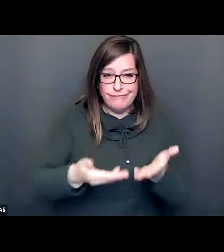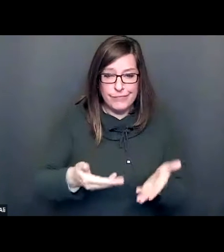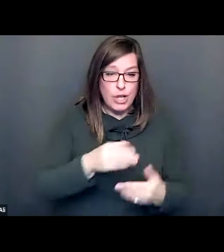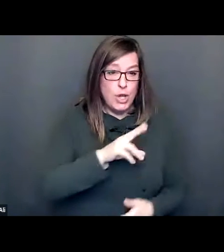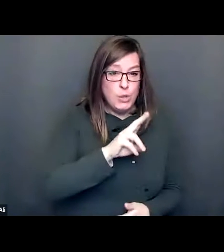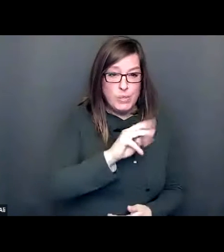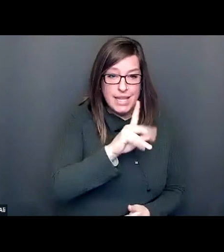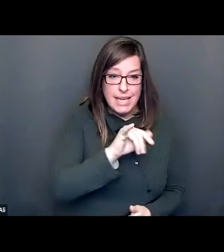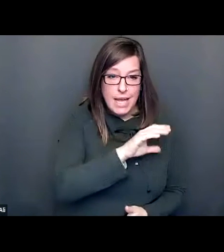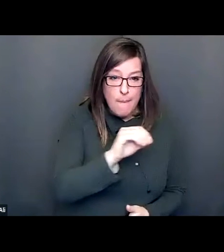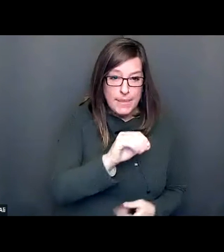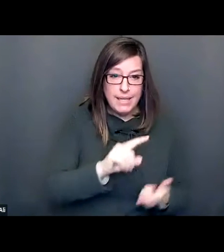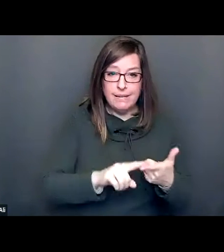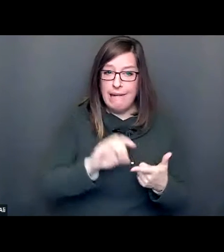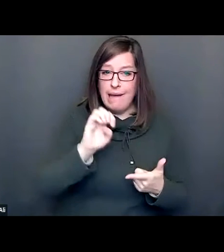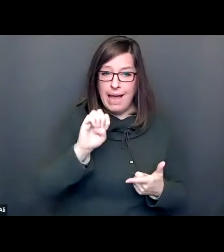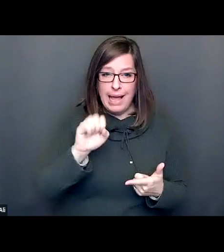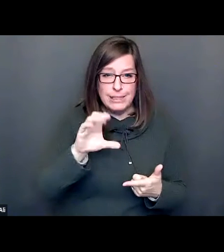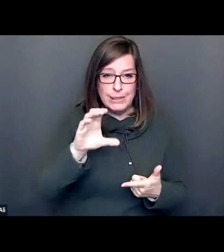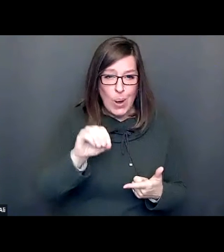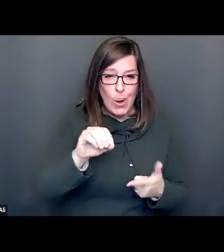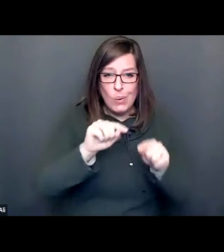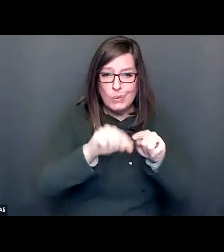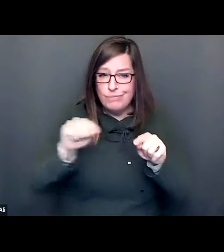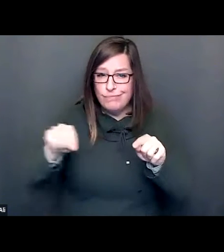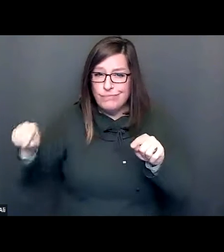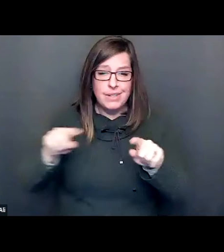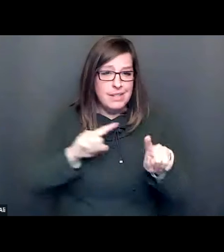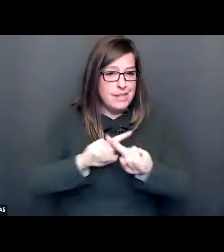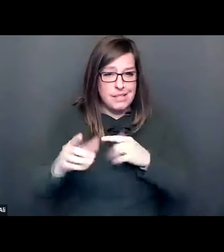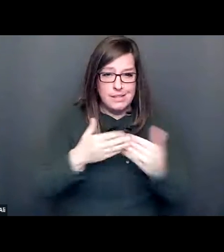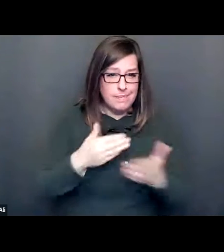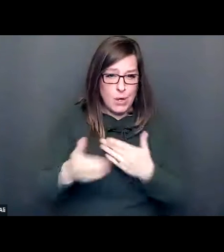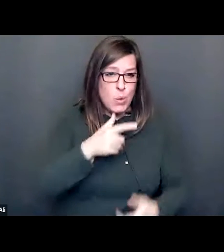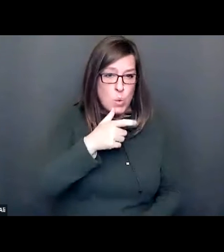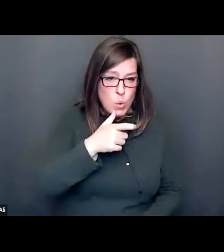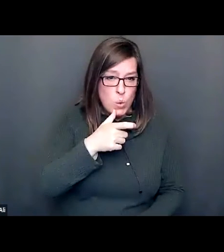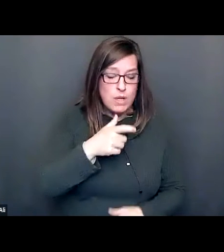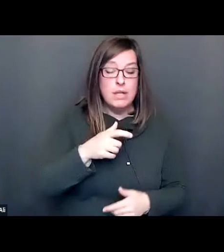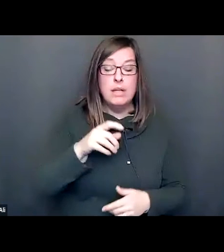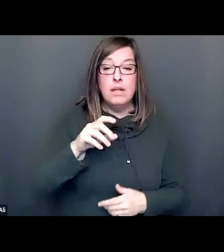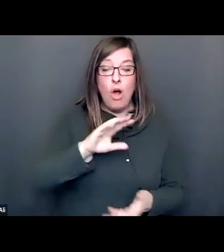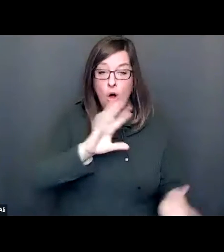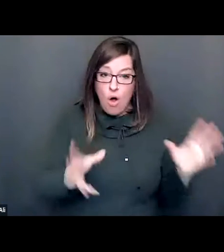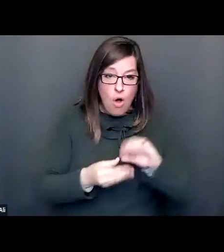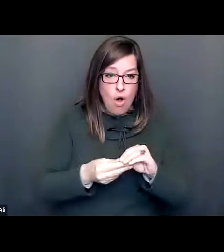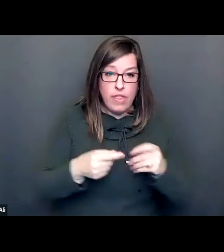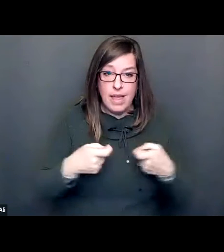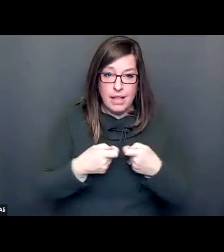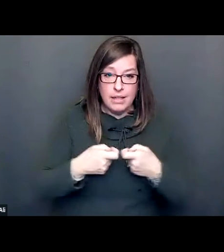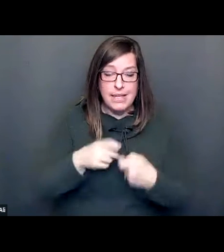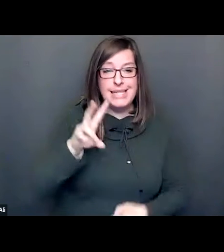purchase or the ESCOs that are selling to the grid, that 70% of that has to be from